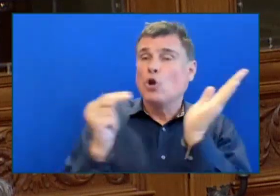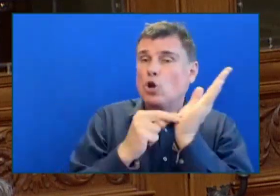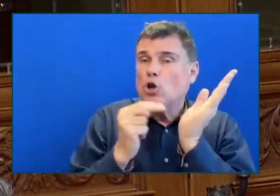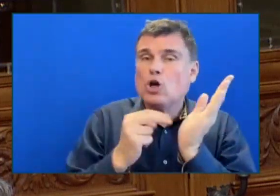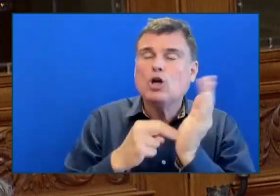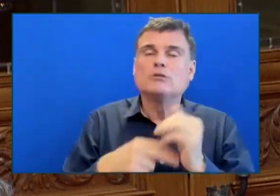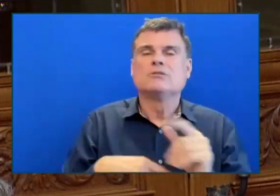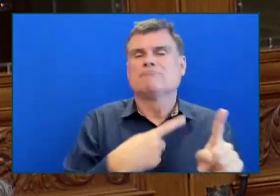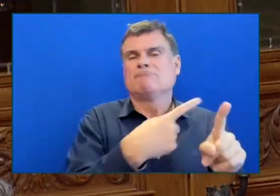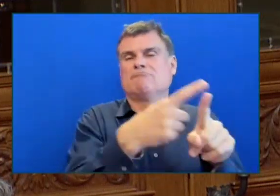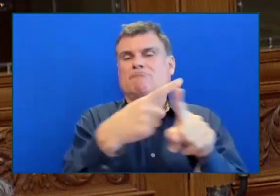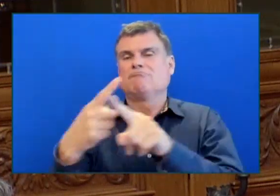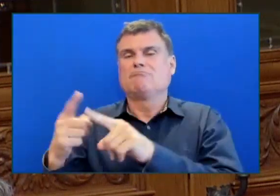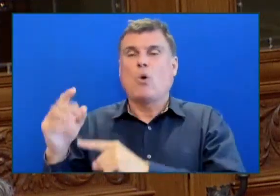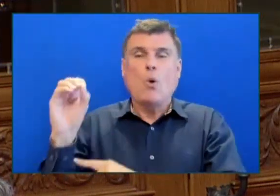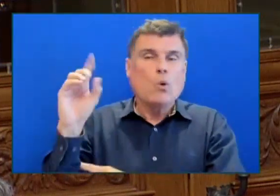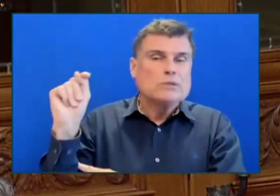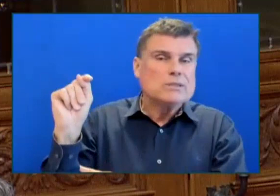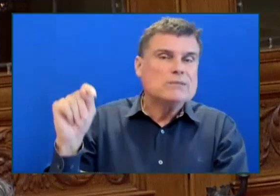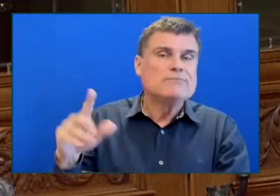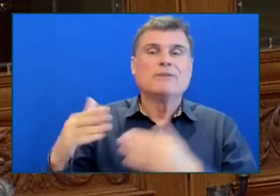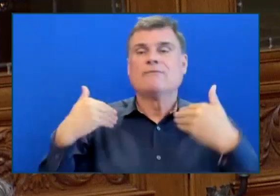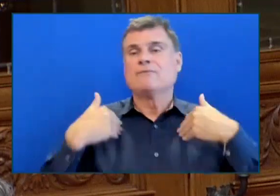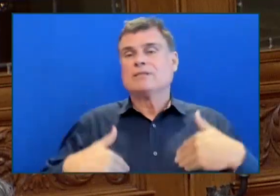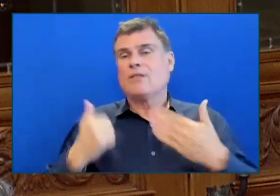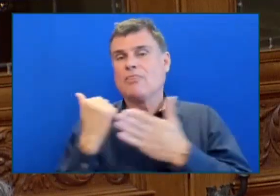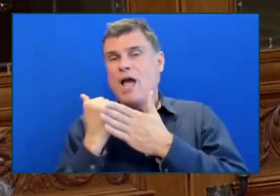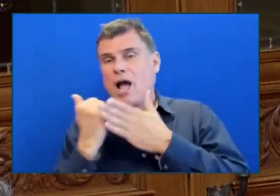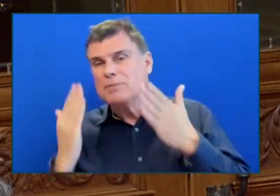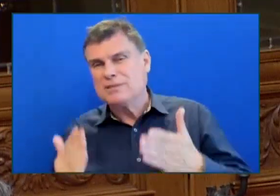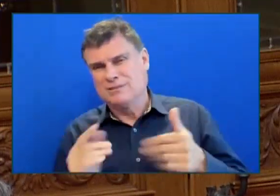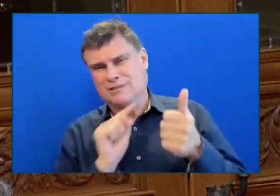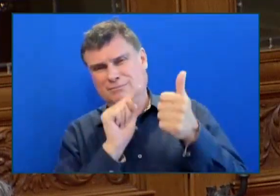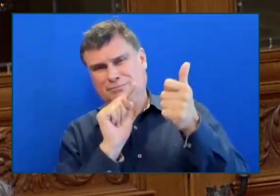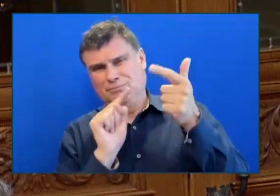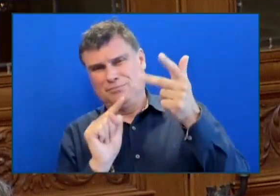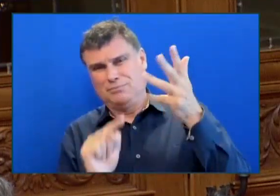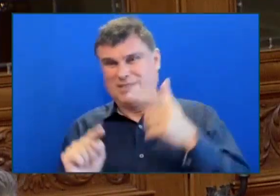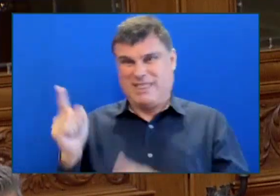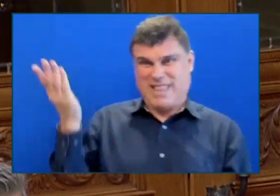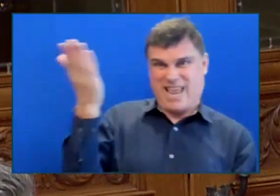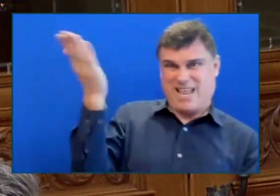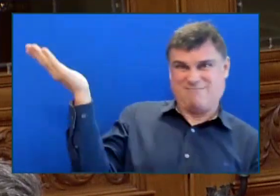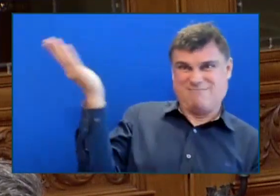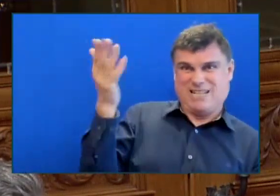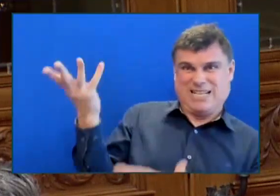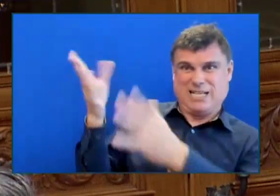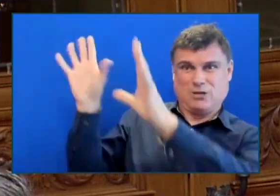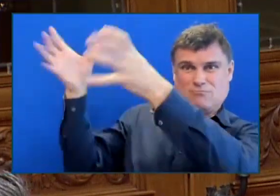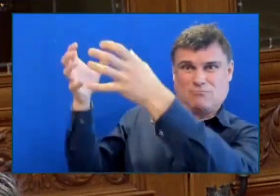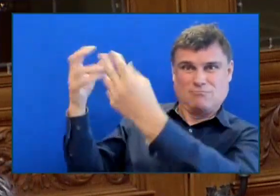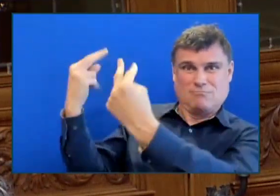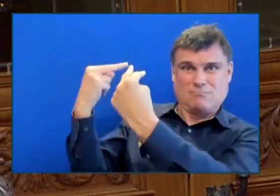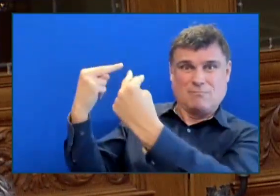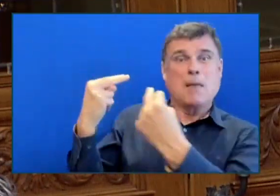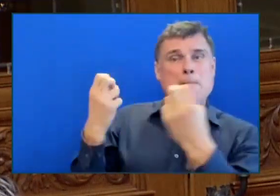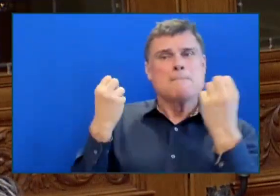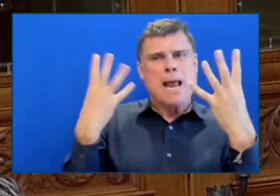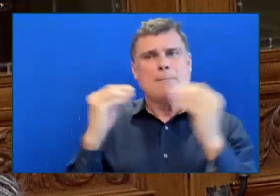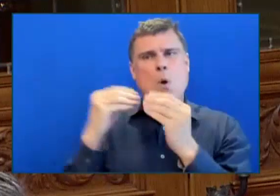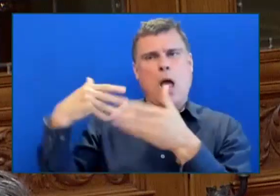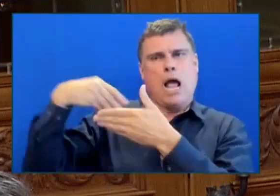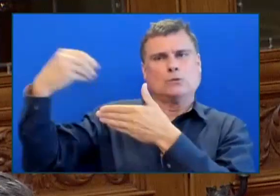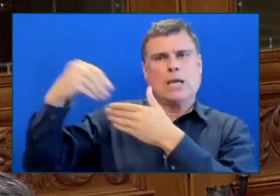physical therapists, and so many more. And there is many outside as well. And they've all come here today because they have a concern with Bill